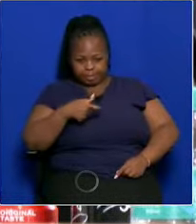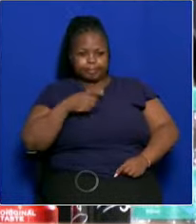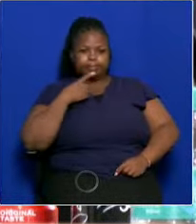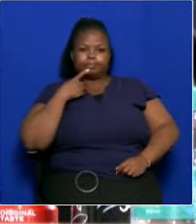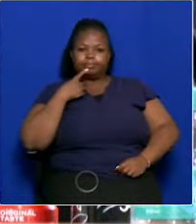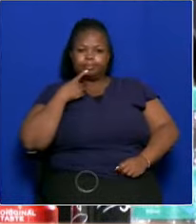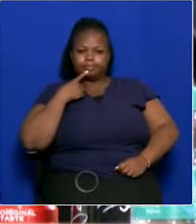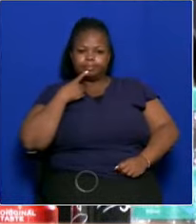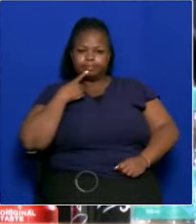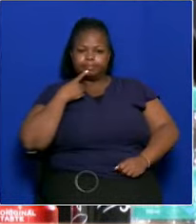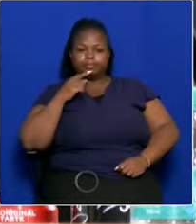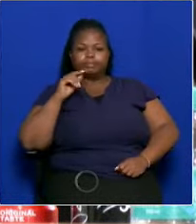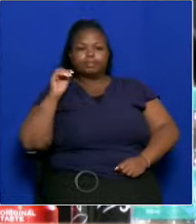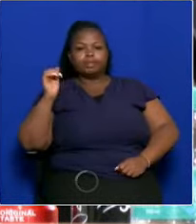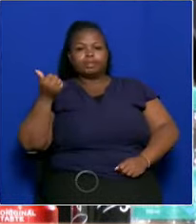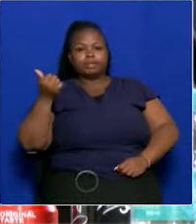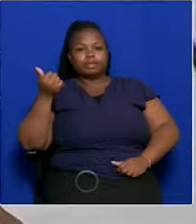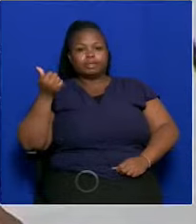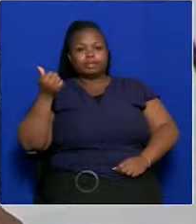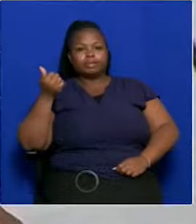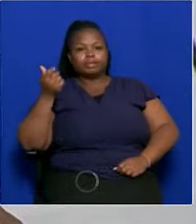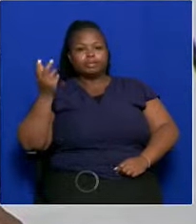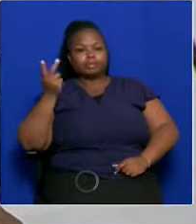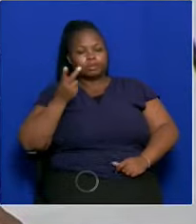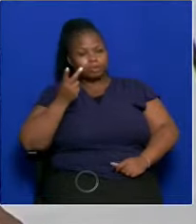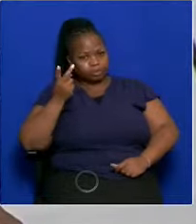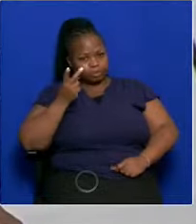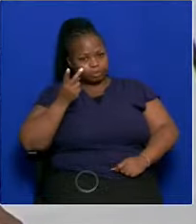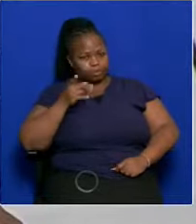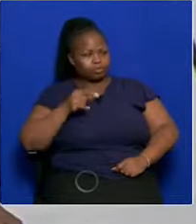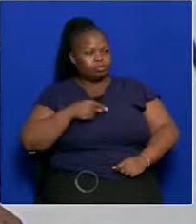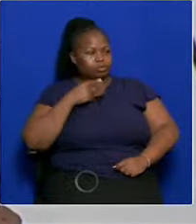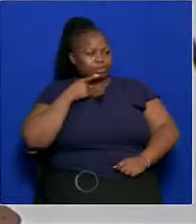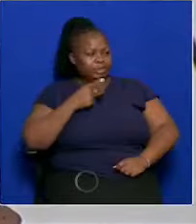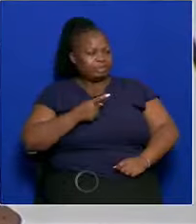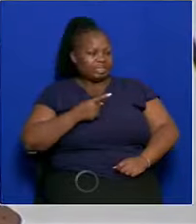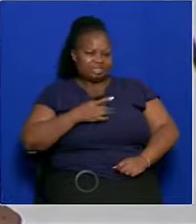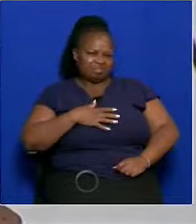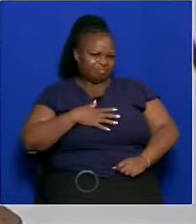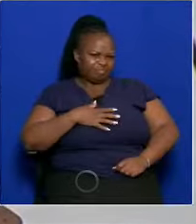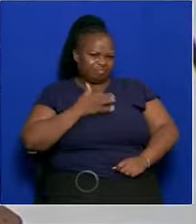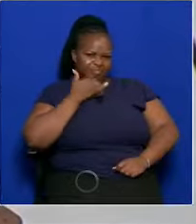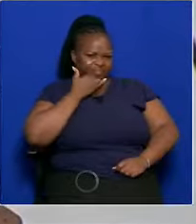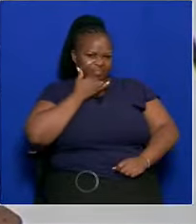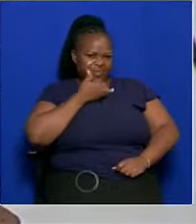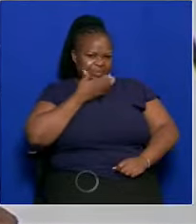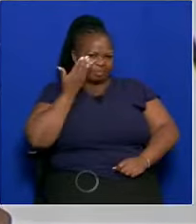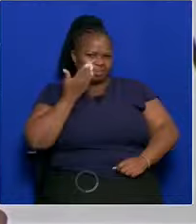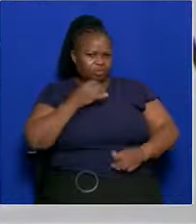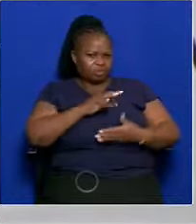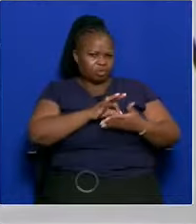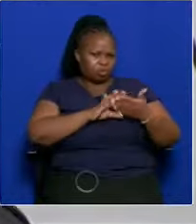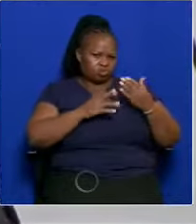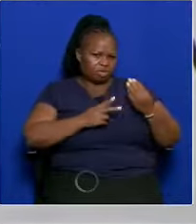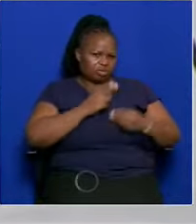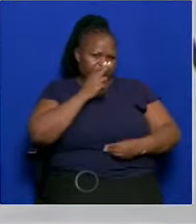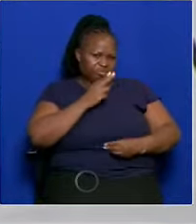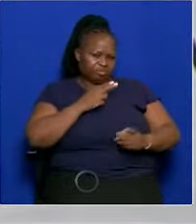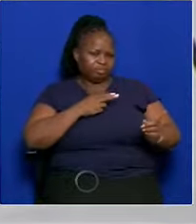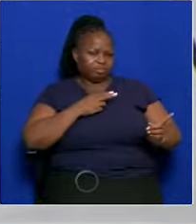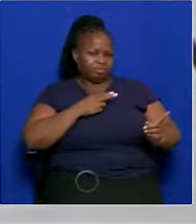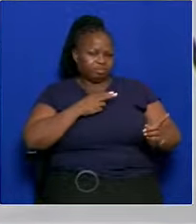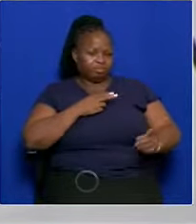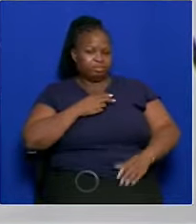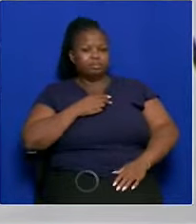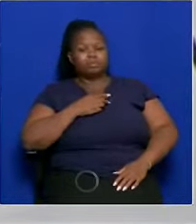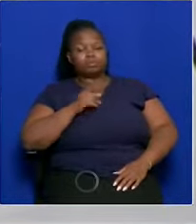You also indicated some displeasure when the contract was cancelled. He made a request to you